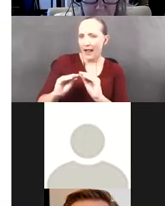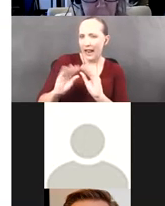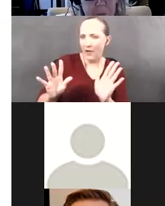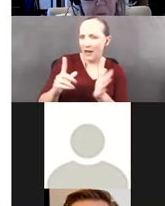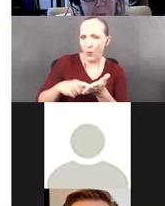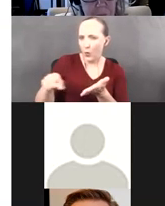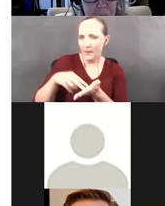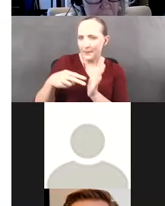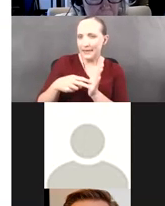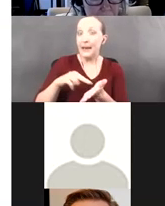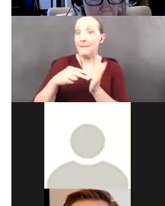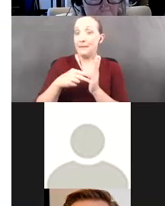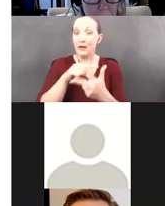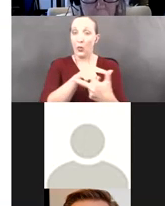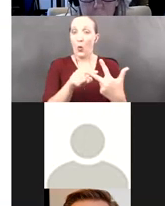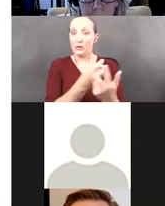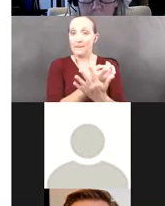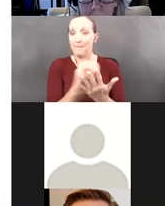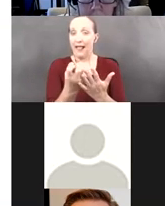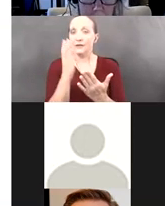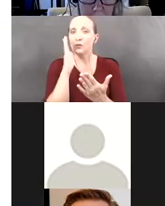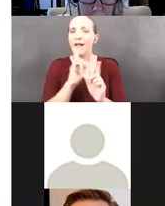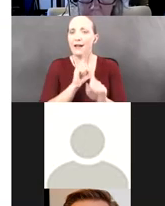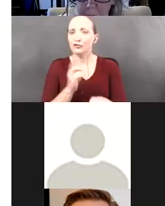panelistas pueden contestar.